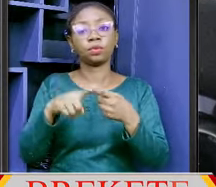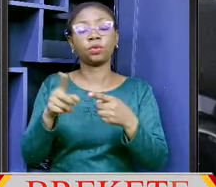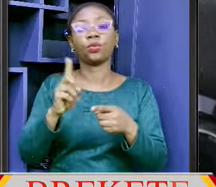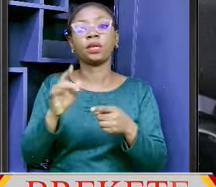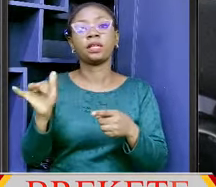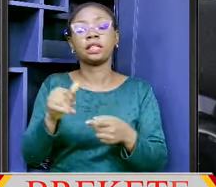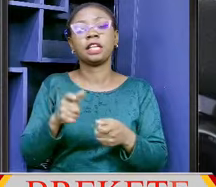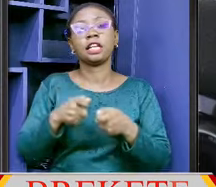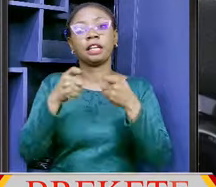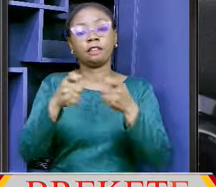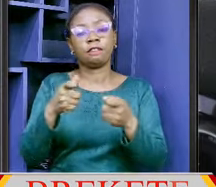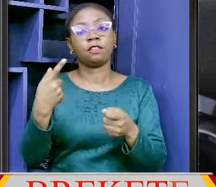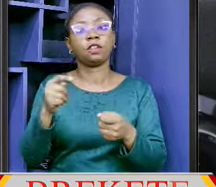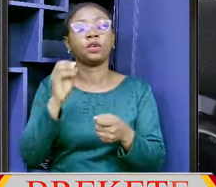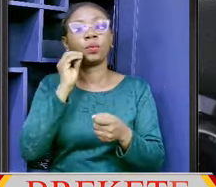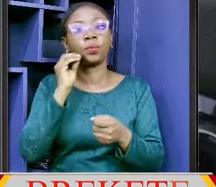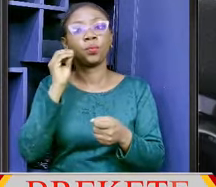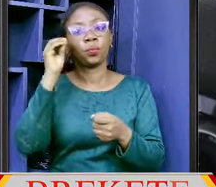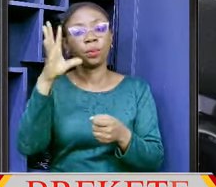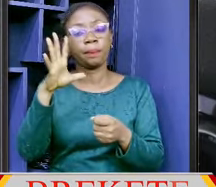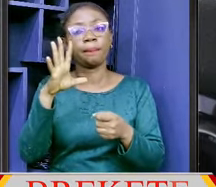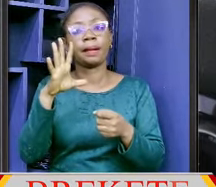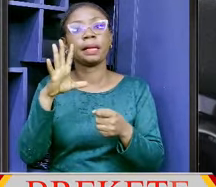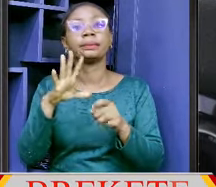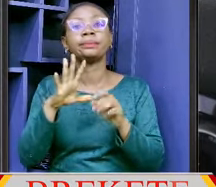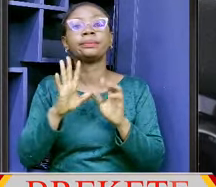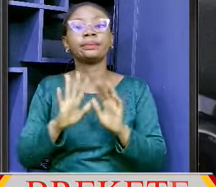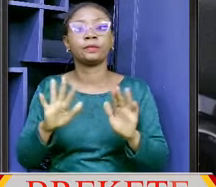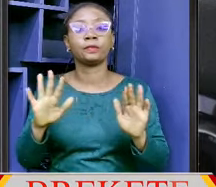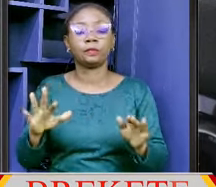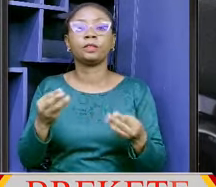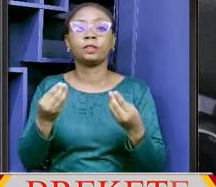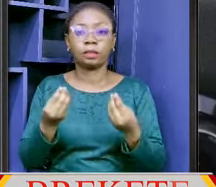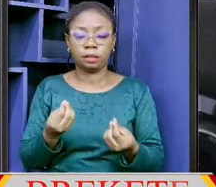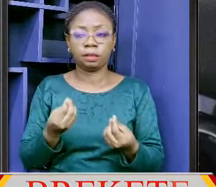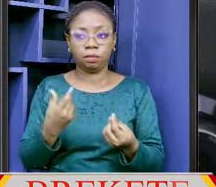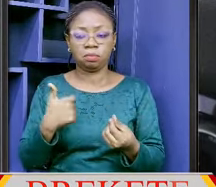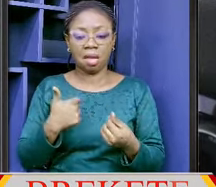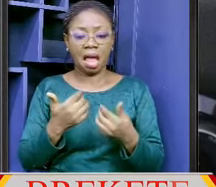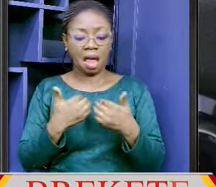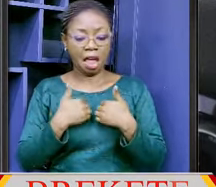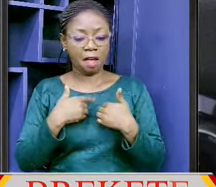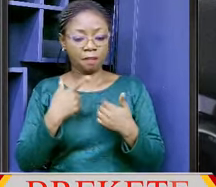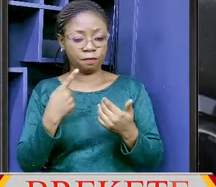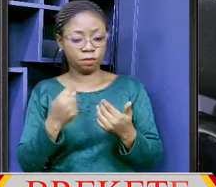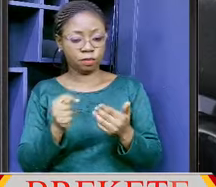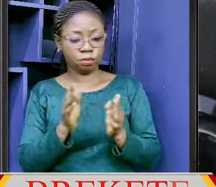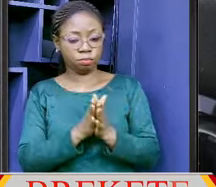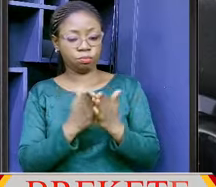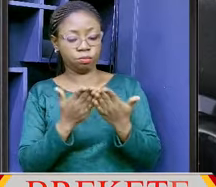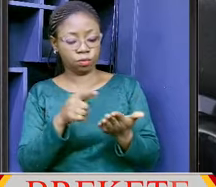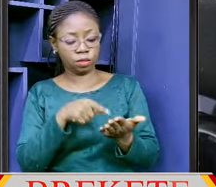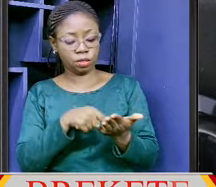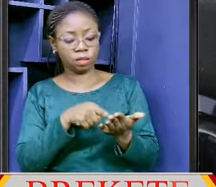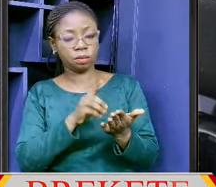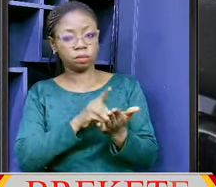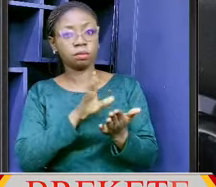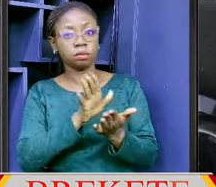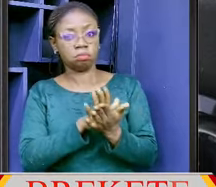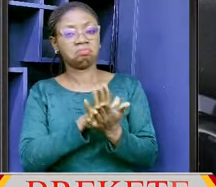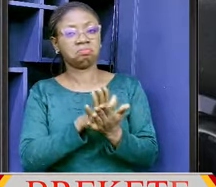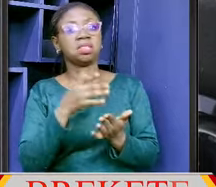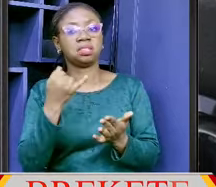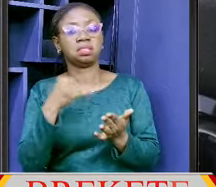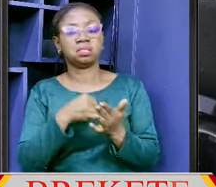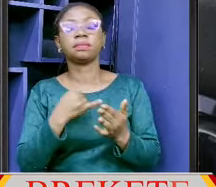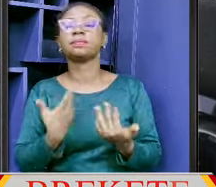sir. The booklet is here, I'll give you to go through, because they type it, they documented it. So when we